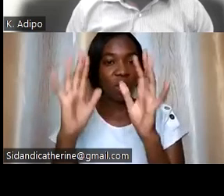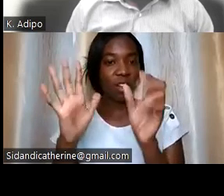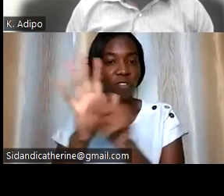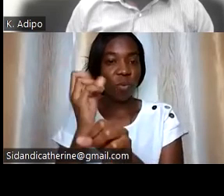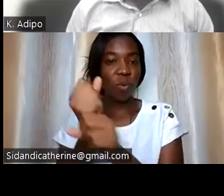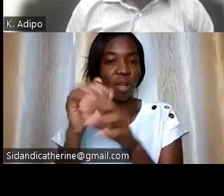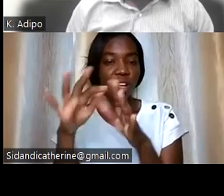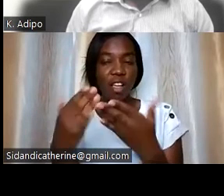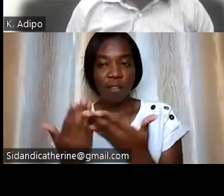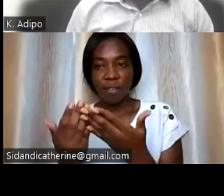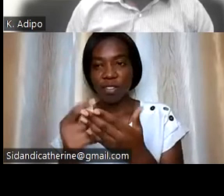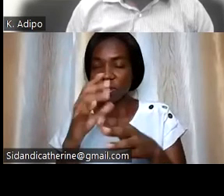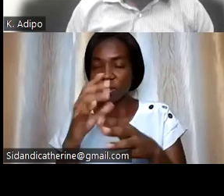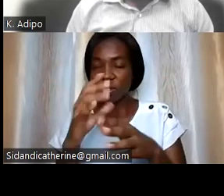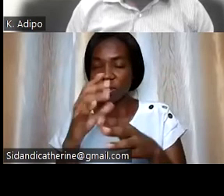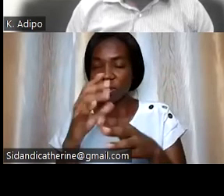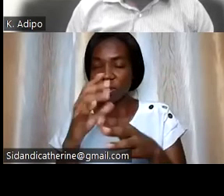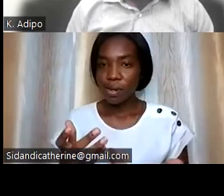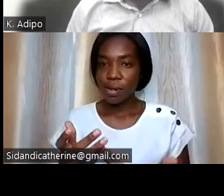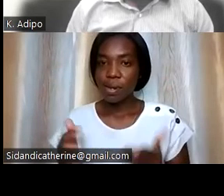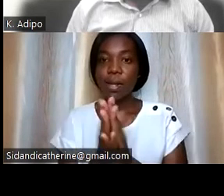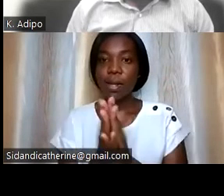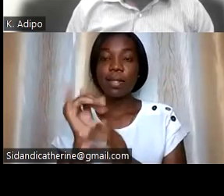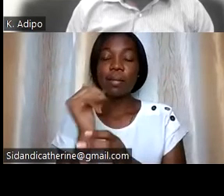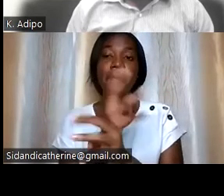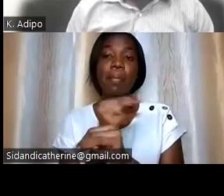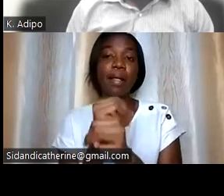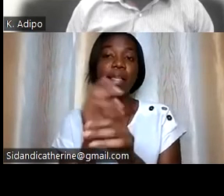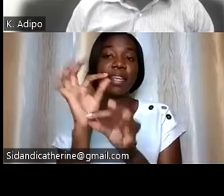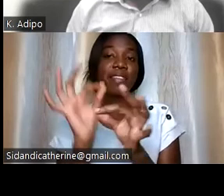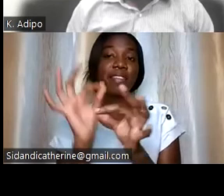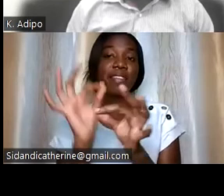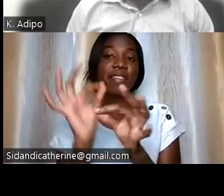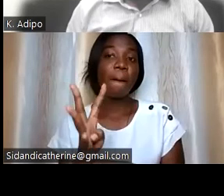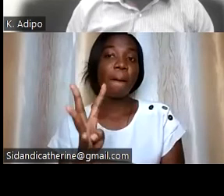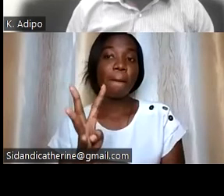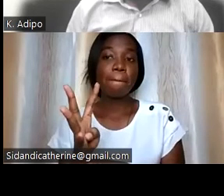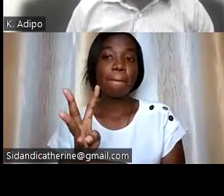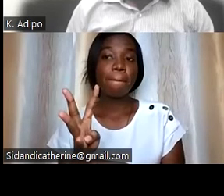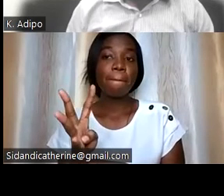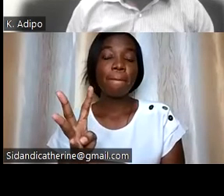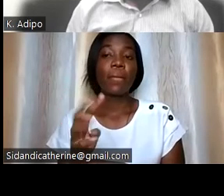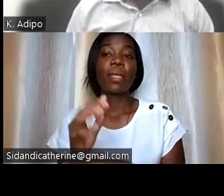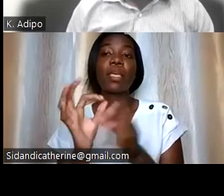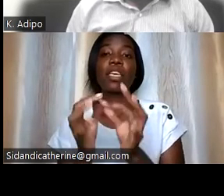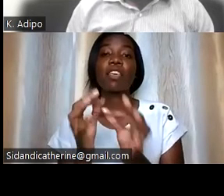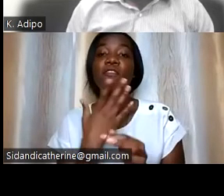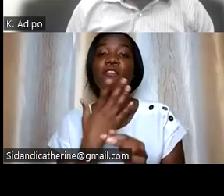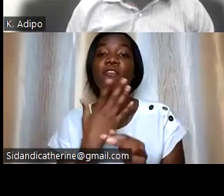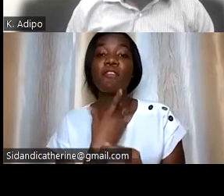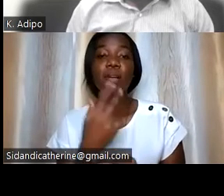get seasonal support. And this must be budgeted for. If you want to see the